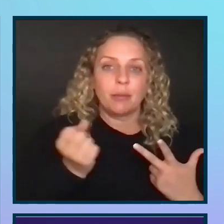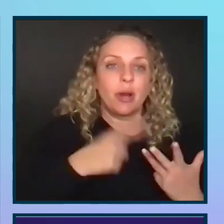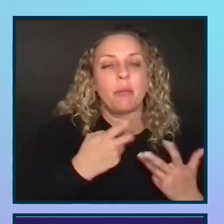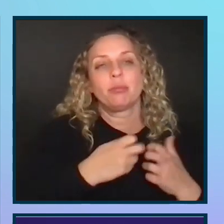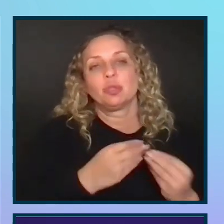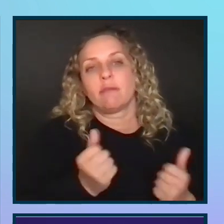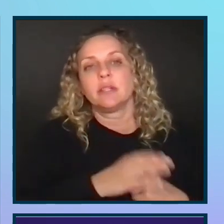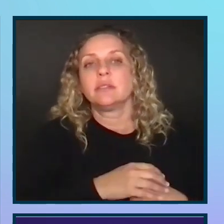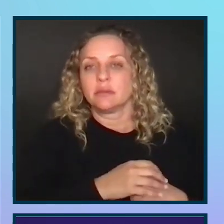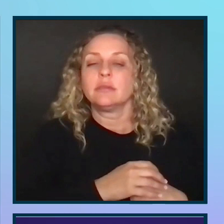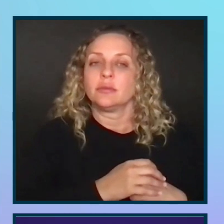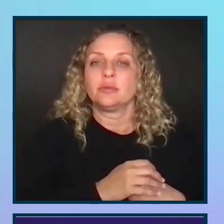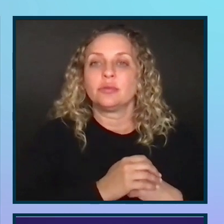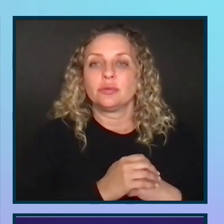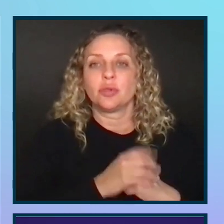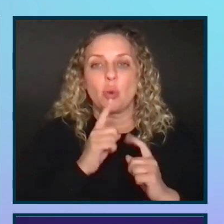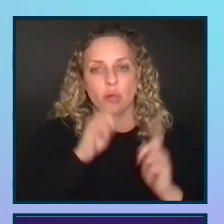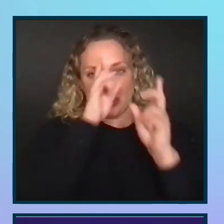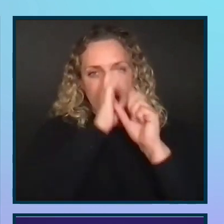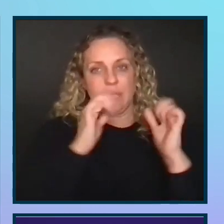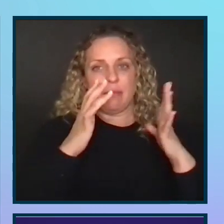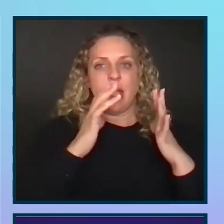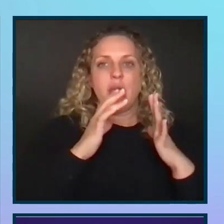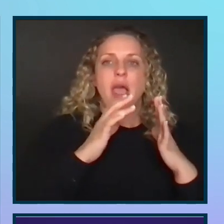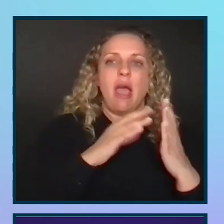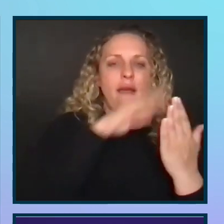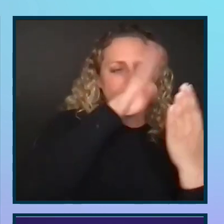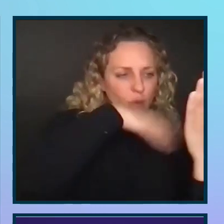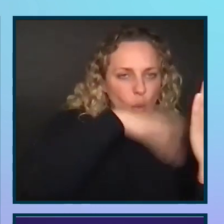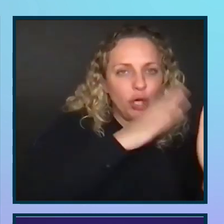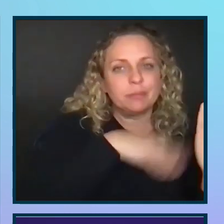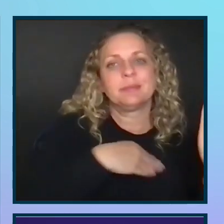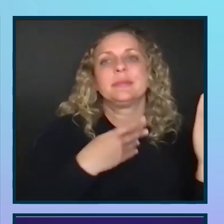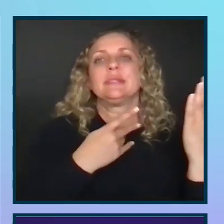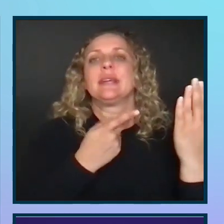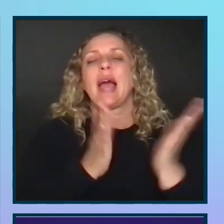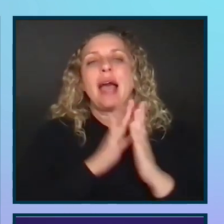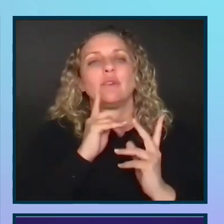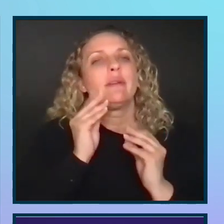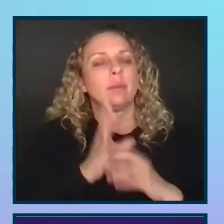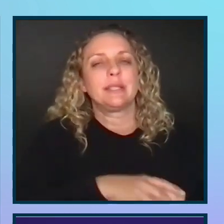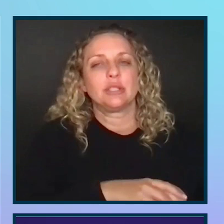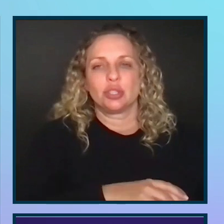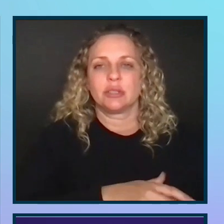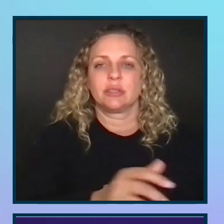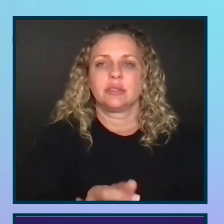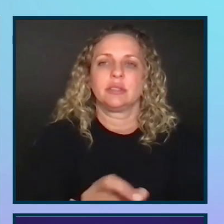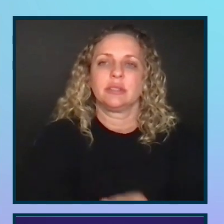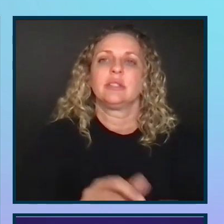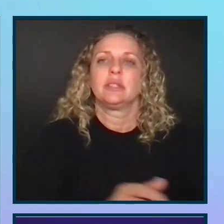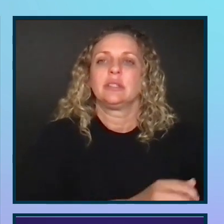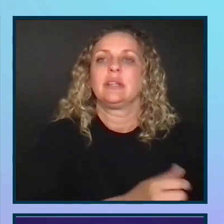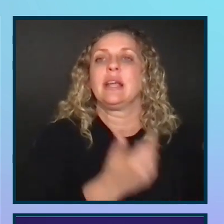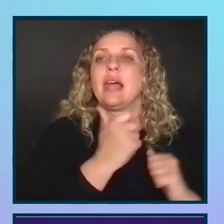and problem solving. And when you think about forms and filling out forms and being asked for information, having